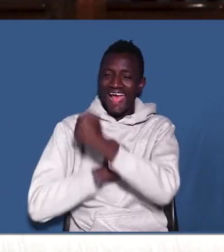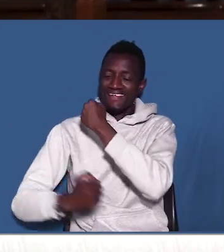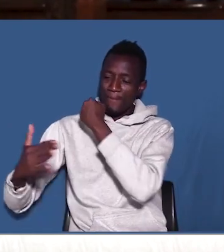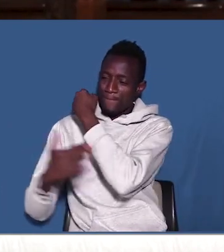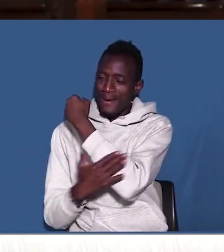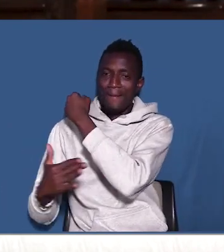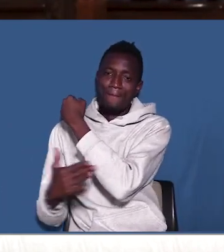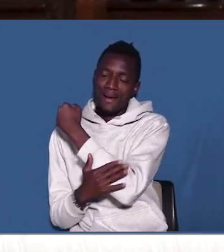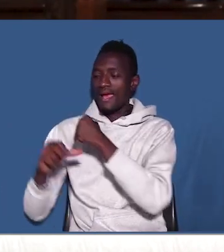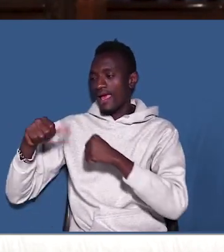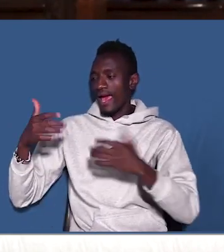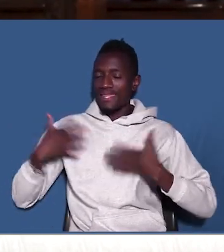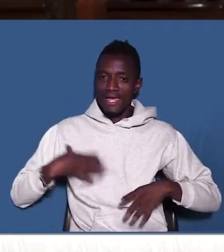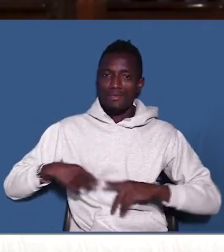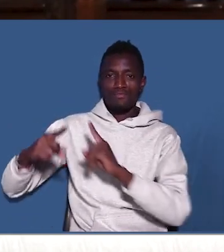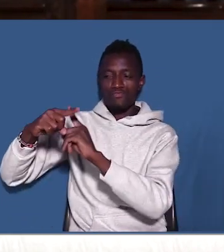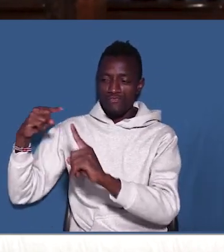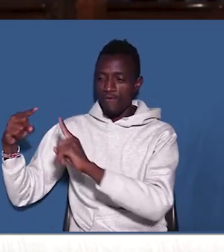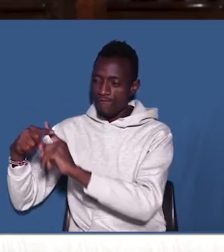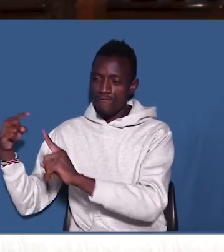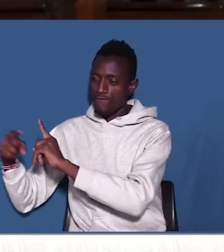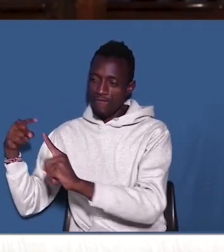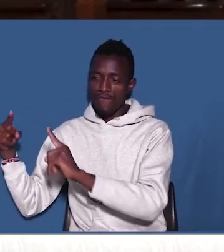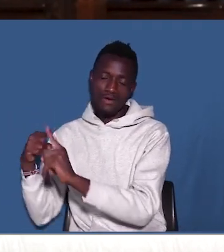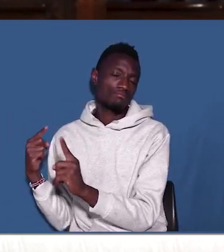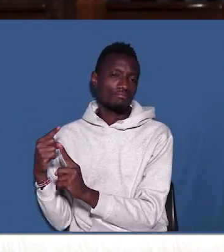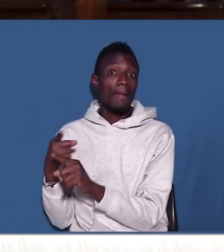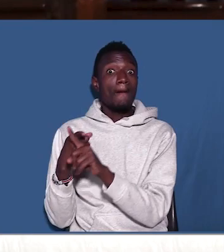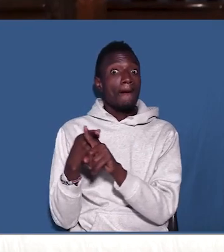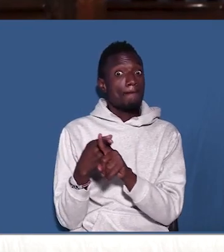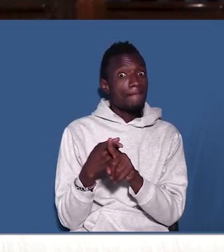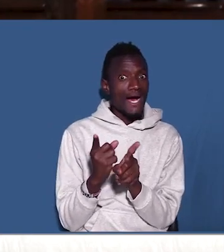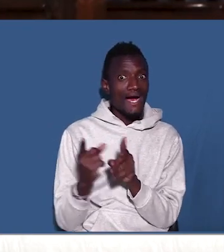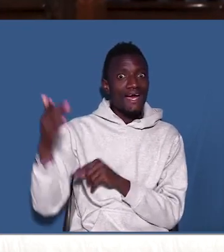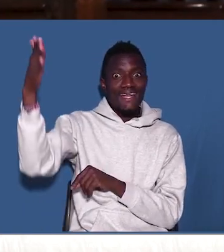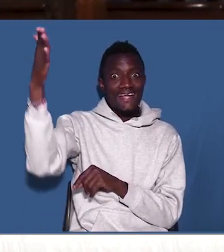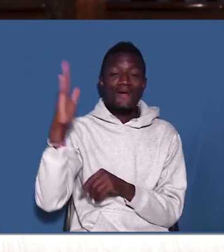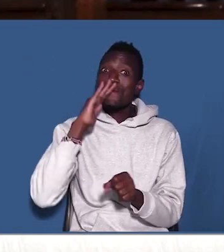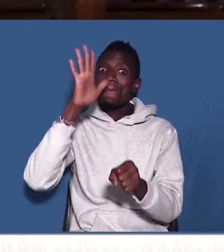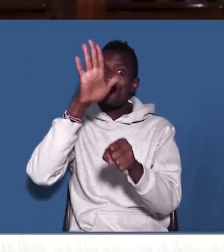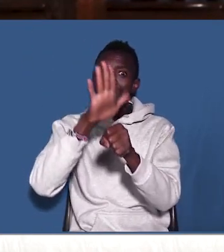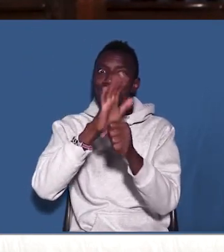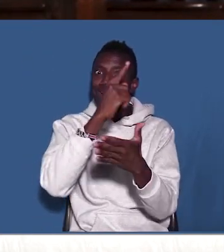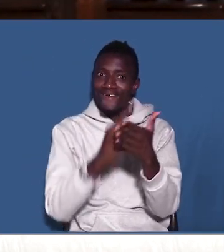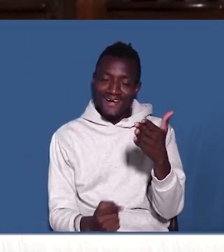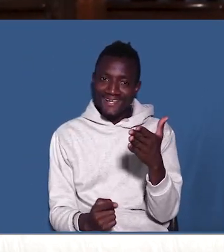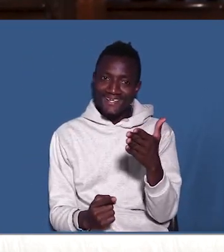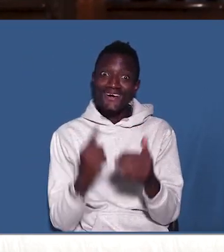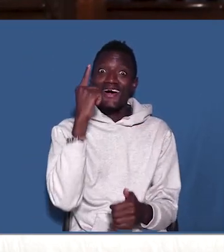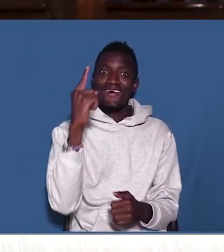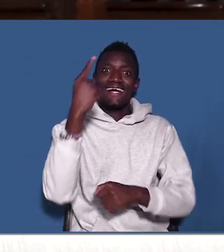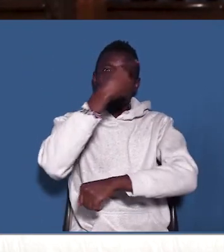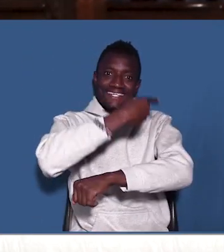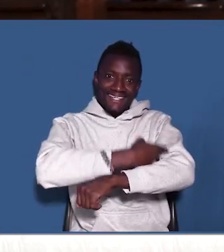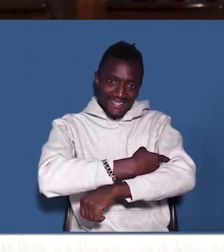others. It's a wanting world. But God promised that a redeemer would come, saying